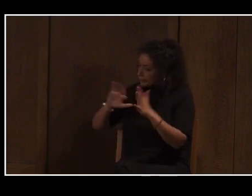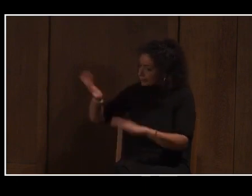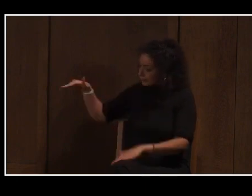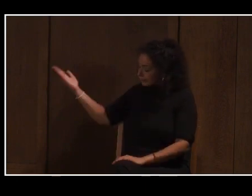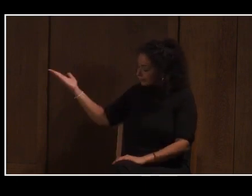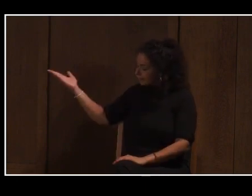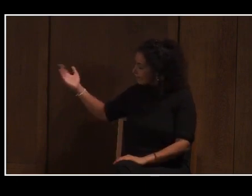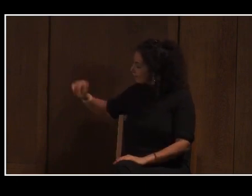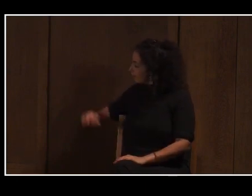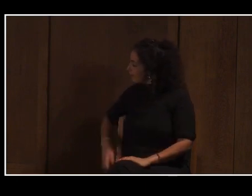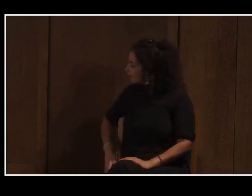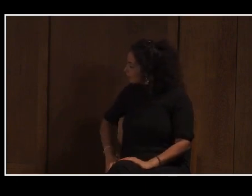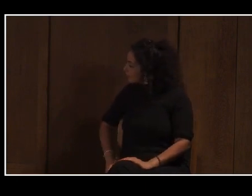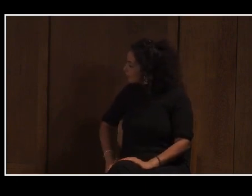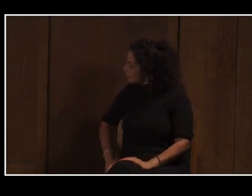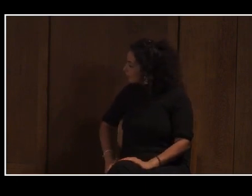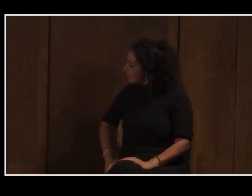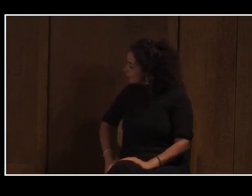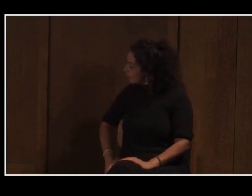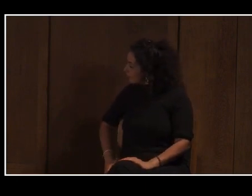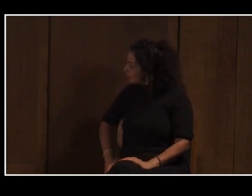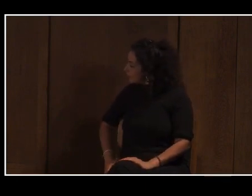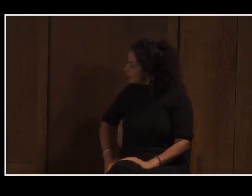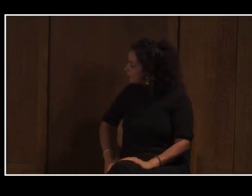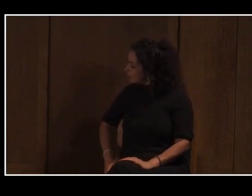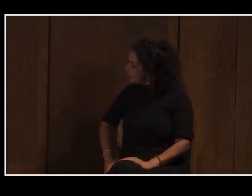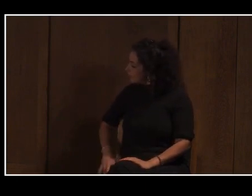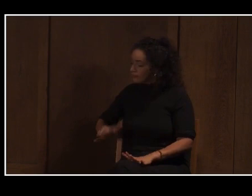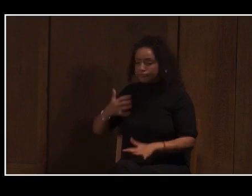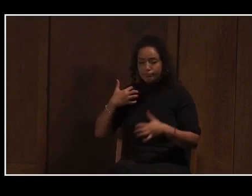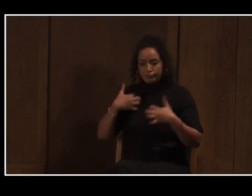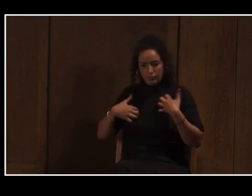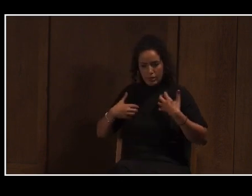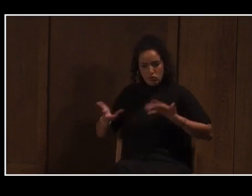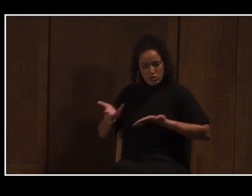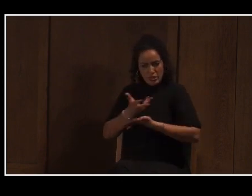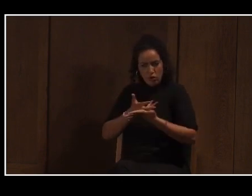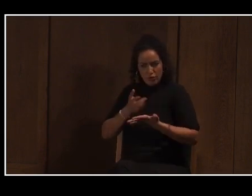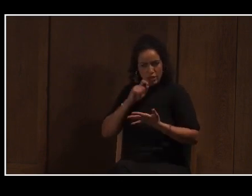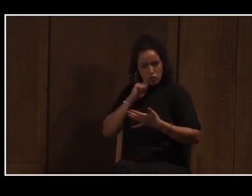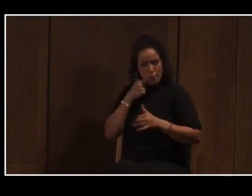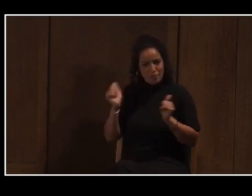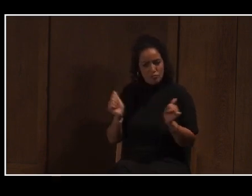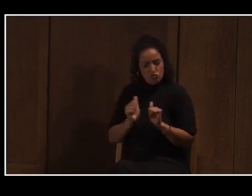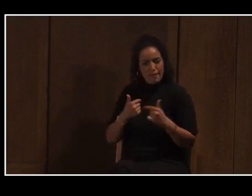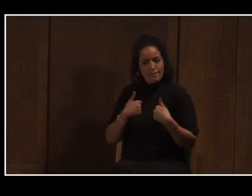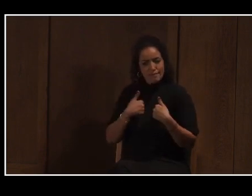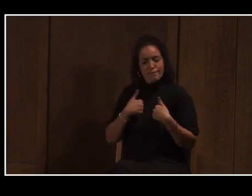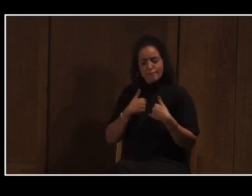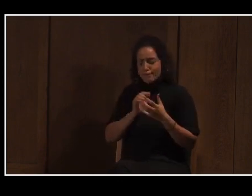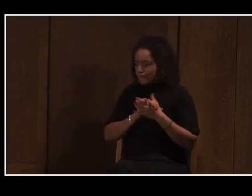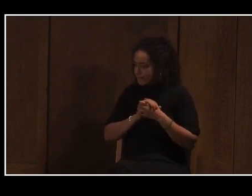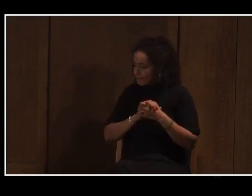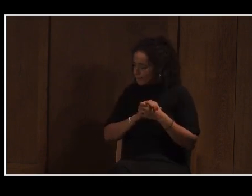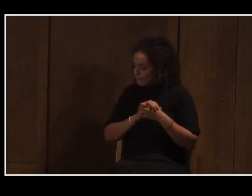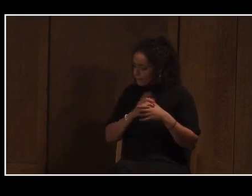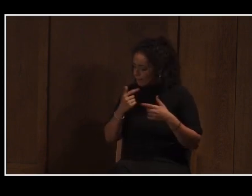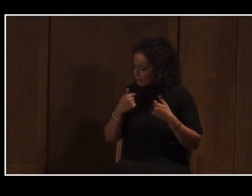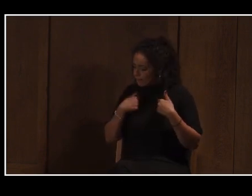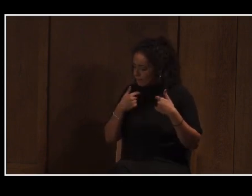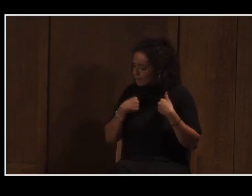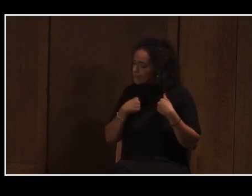I guess maybe I'll just keep it quick because I'm curious for the conversation. But for me, it makes me think of,